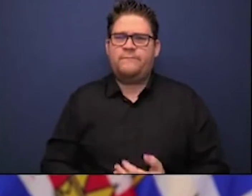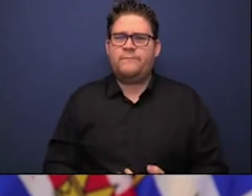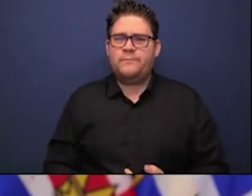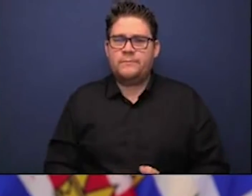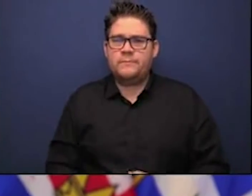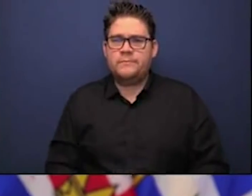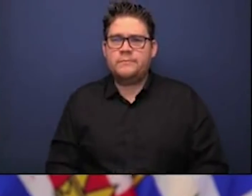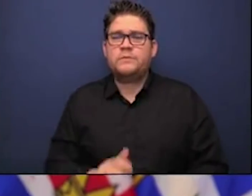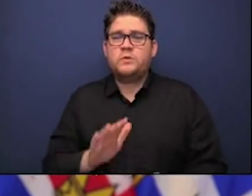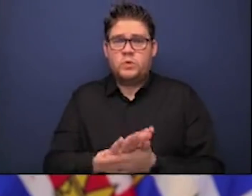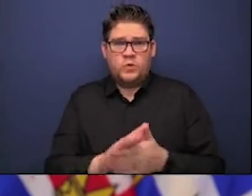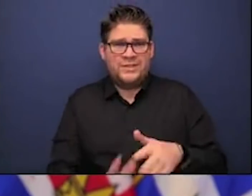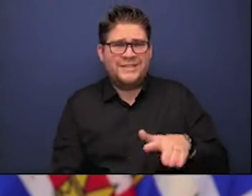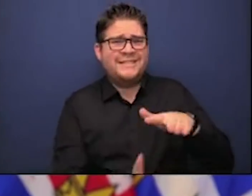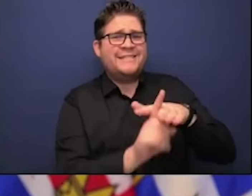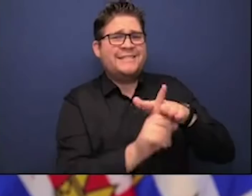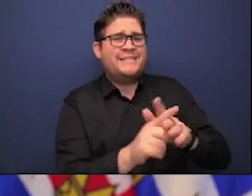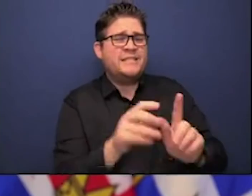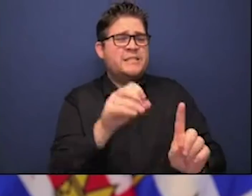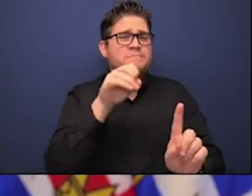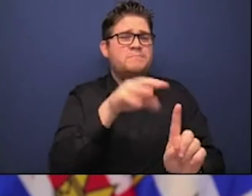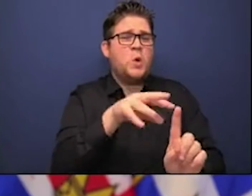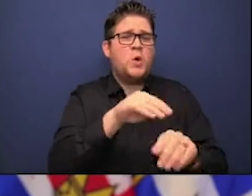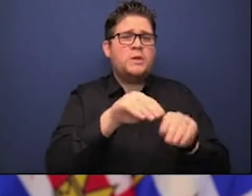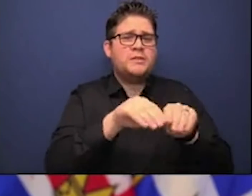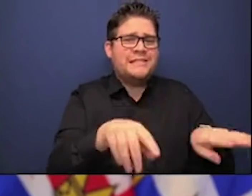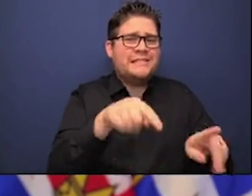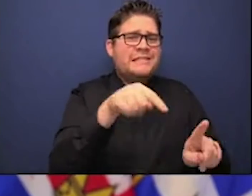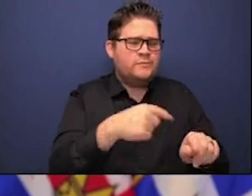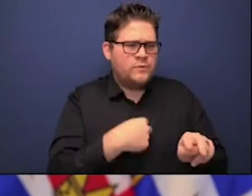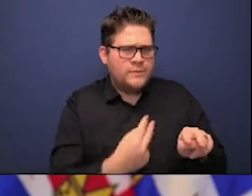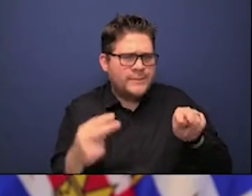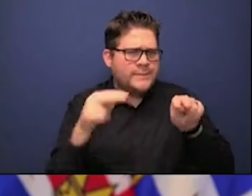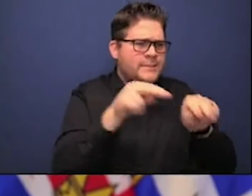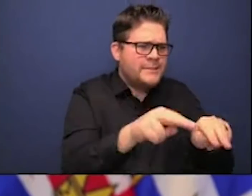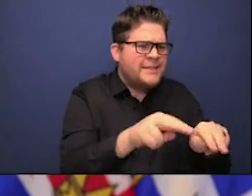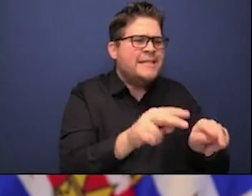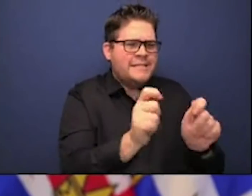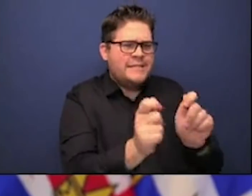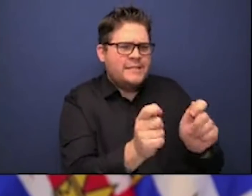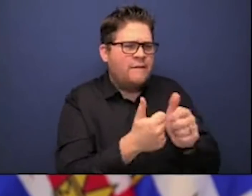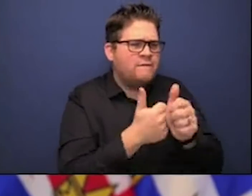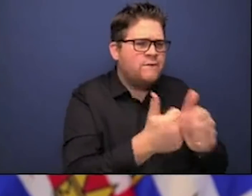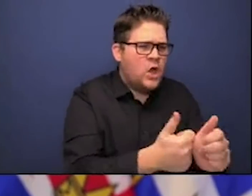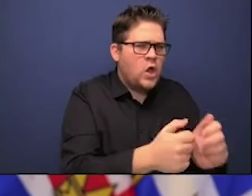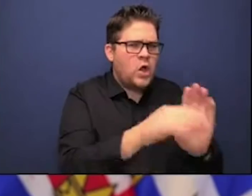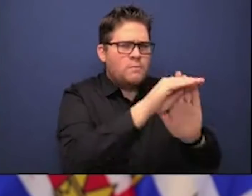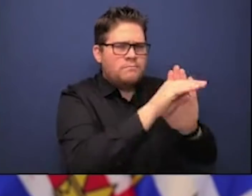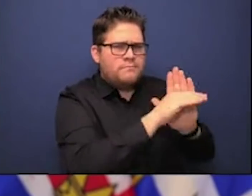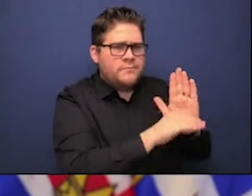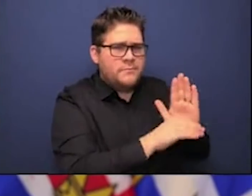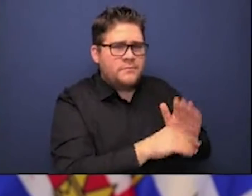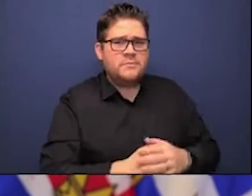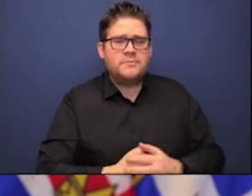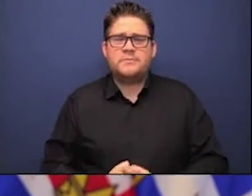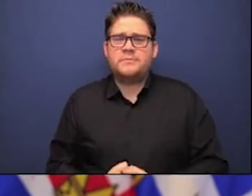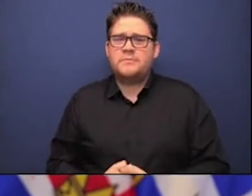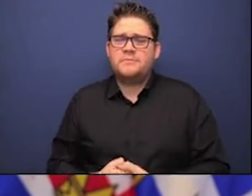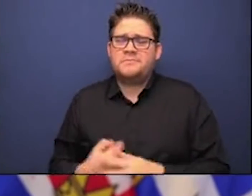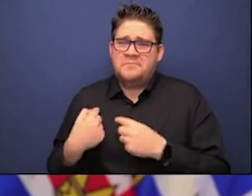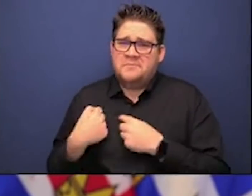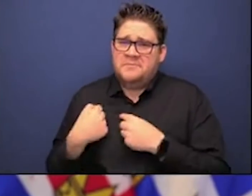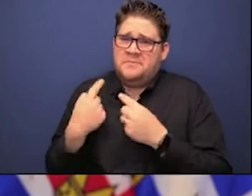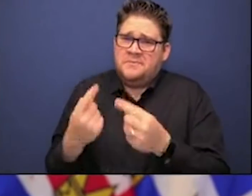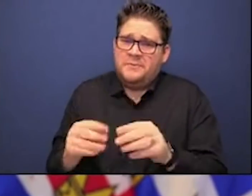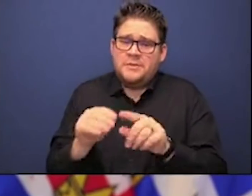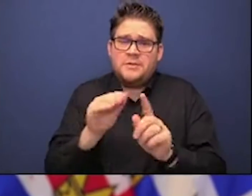in our communities. And we've followed these and monitored them very carefully, and we've had very little spread within the